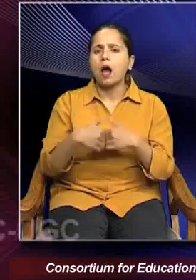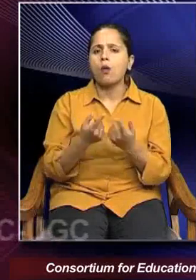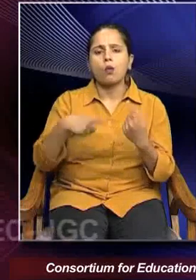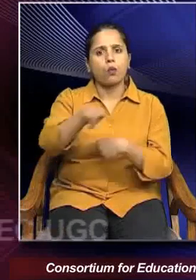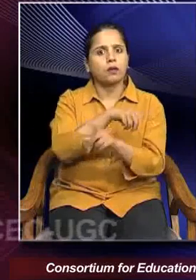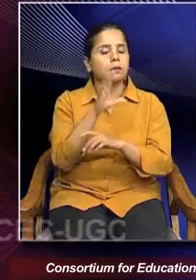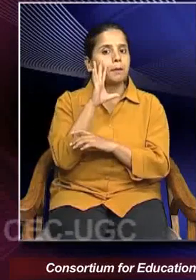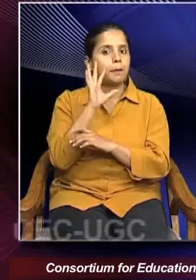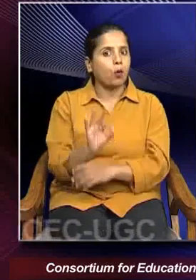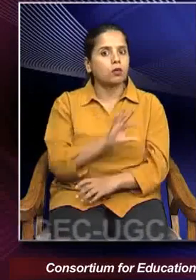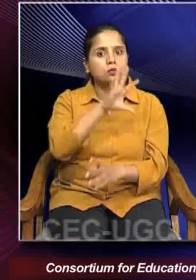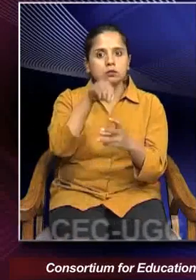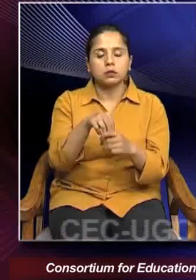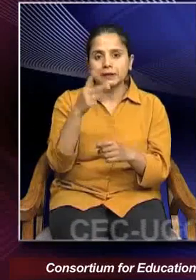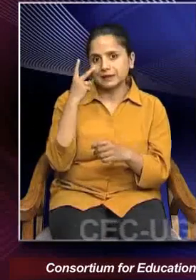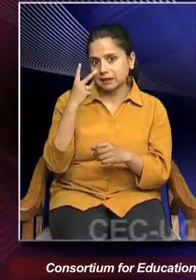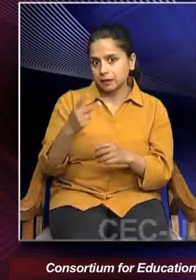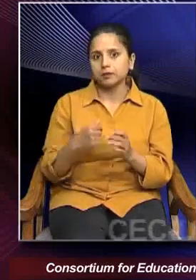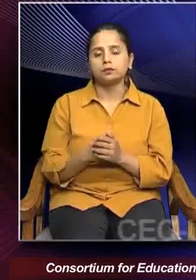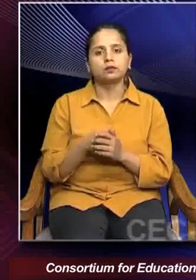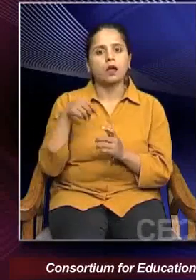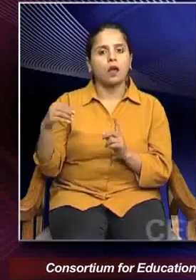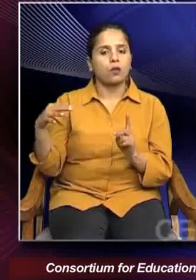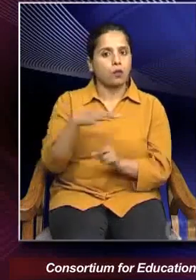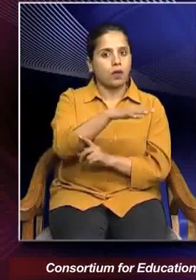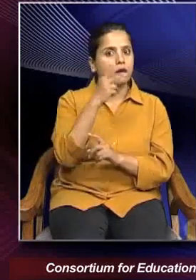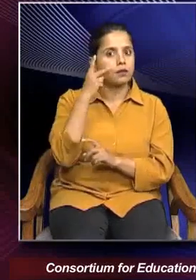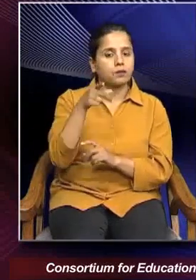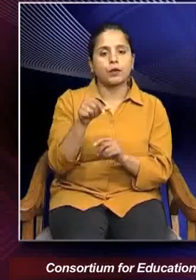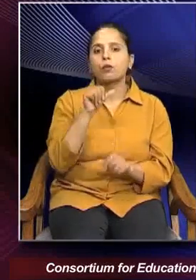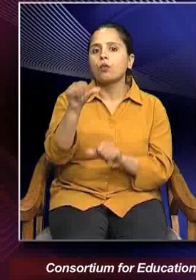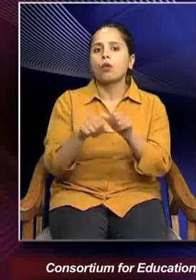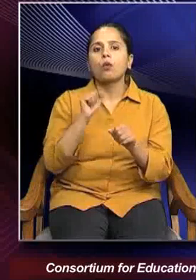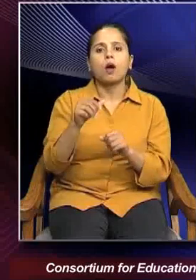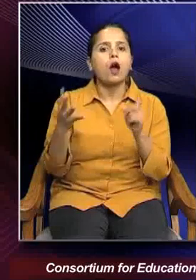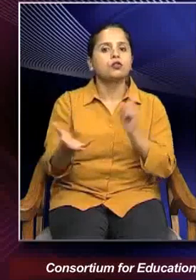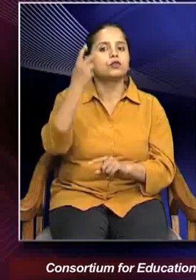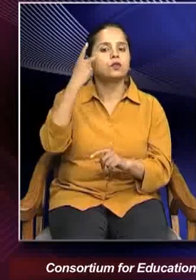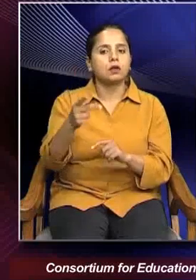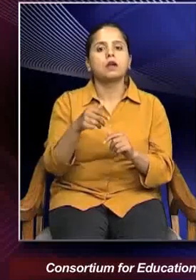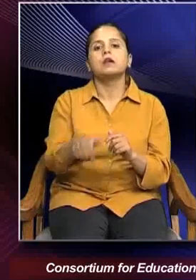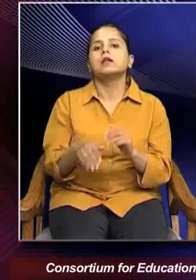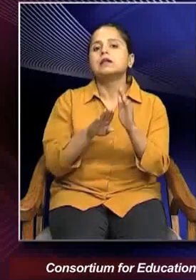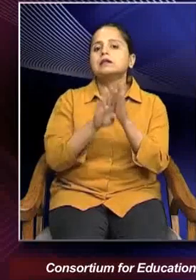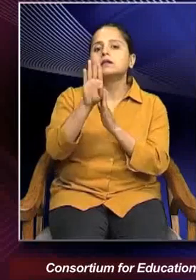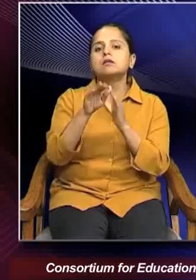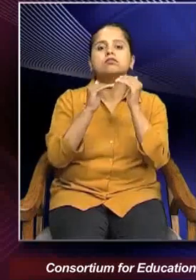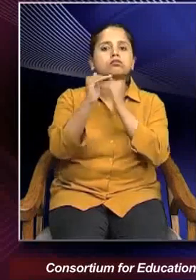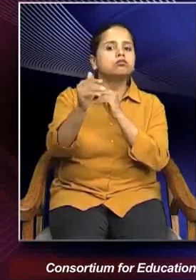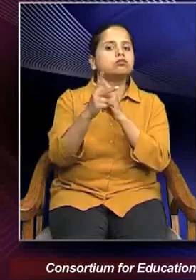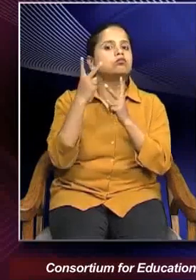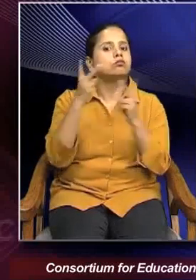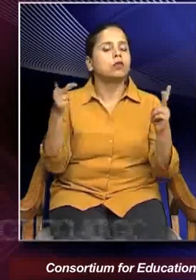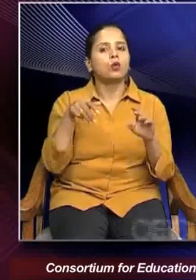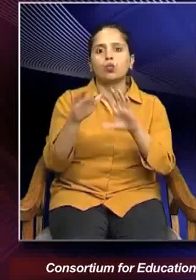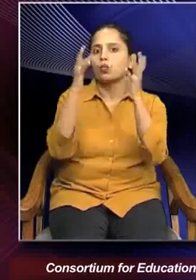an important role in terms of influencing the prospect of achieving sustainable development in different parts of the